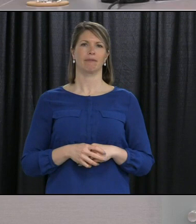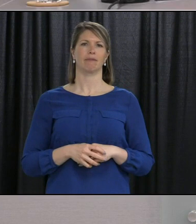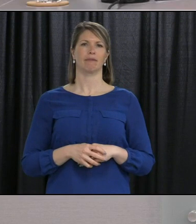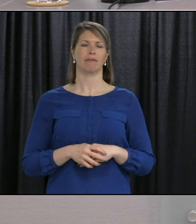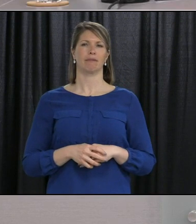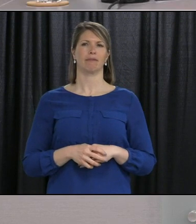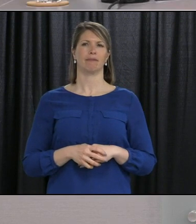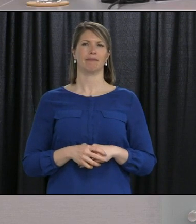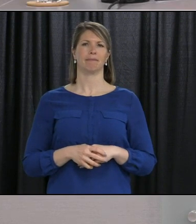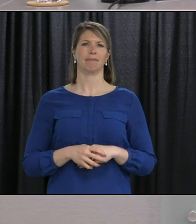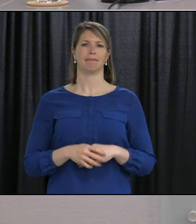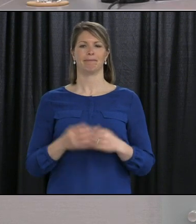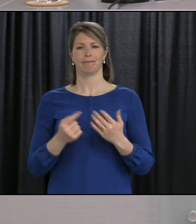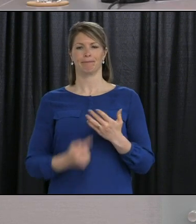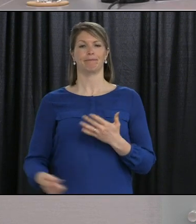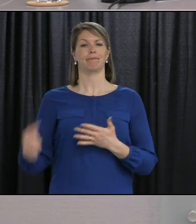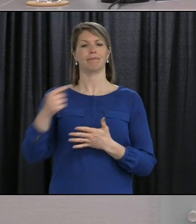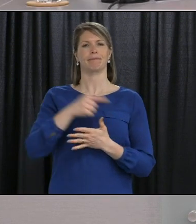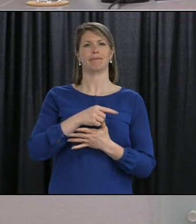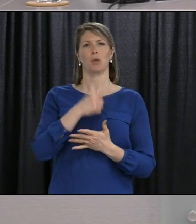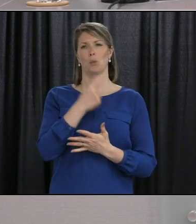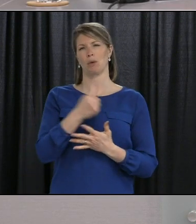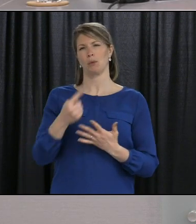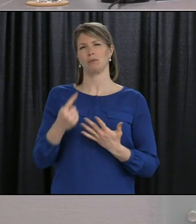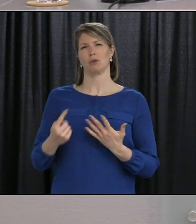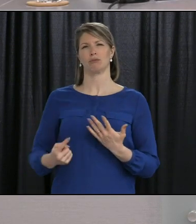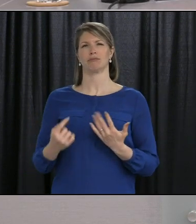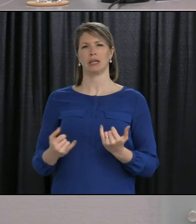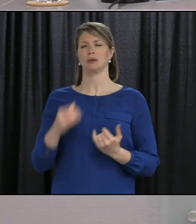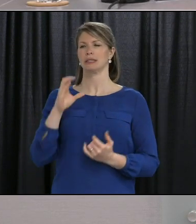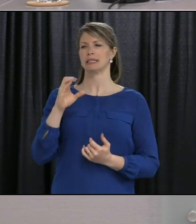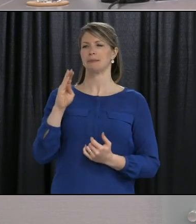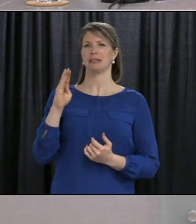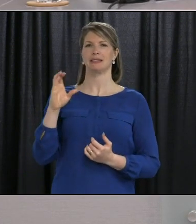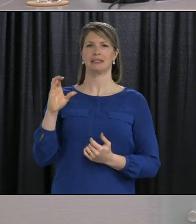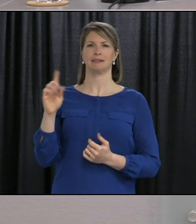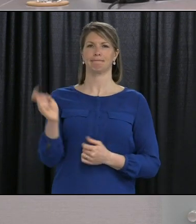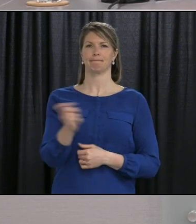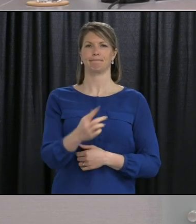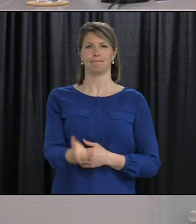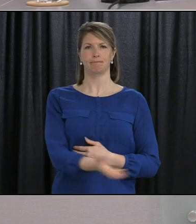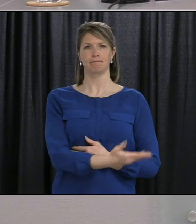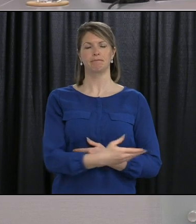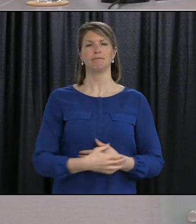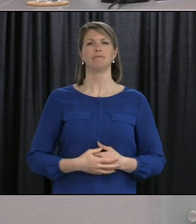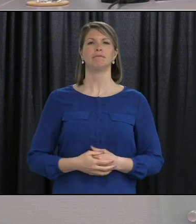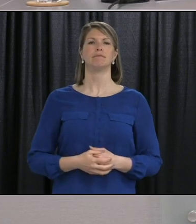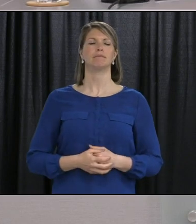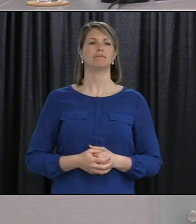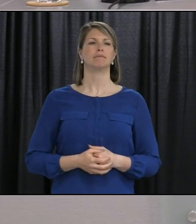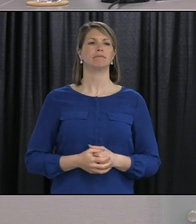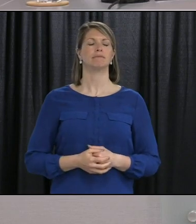We'll now run through a single round of questions, starting with Peter Cowan of CBC News. Go ahead.